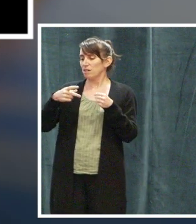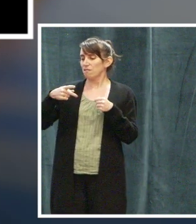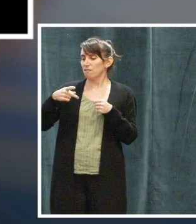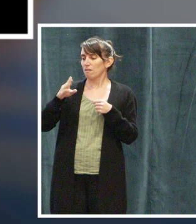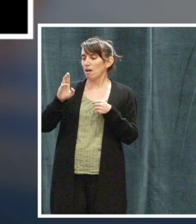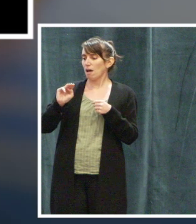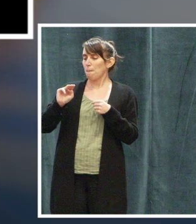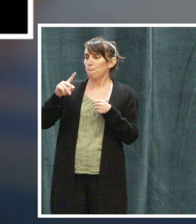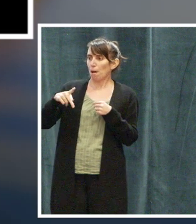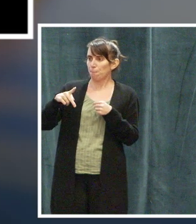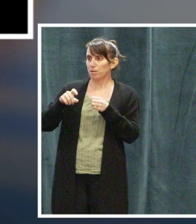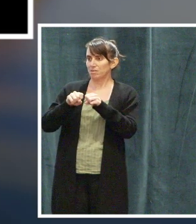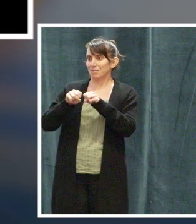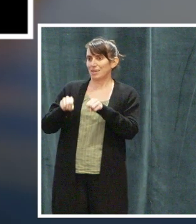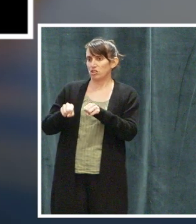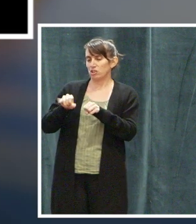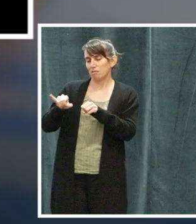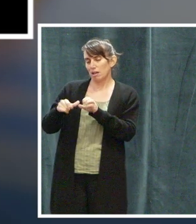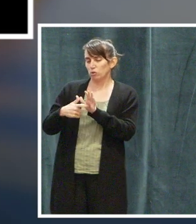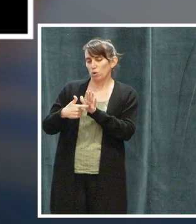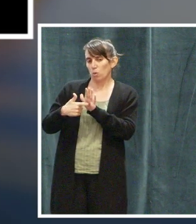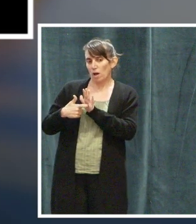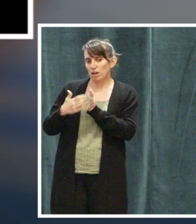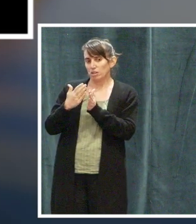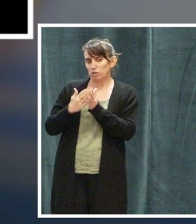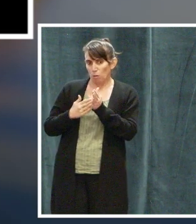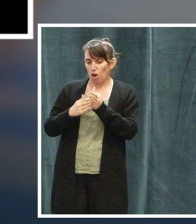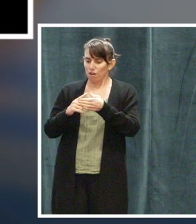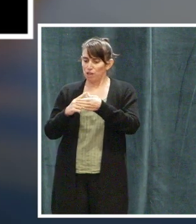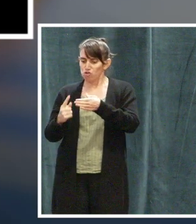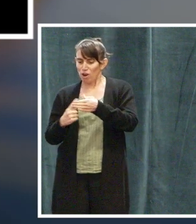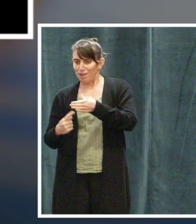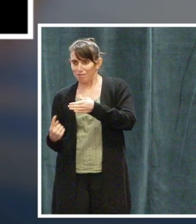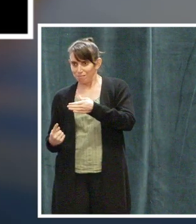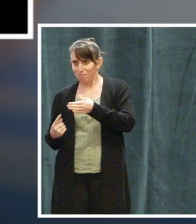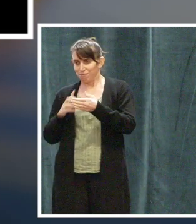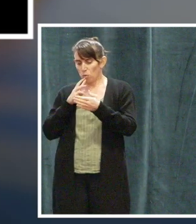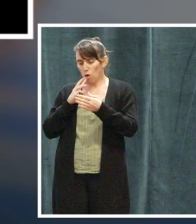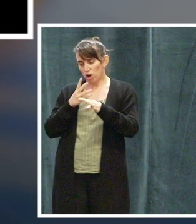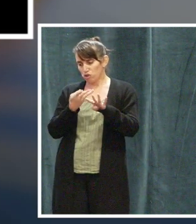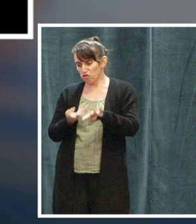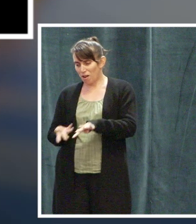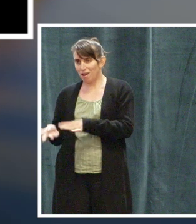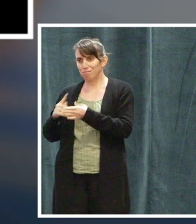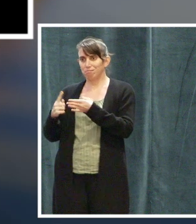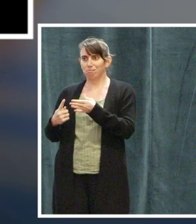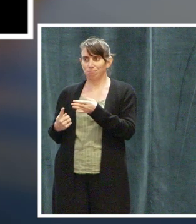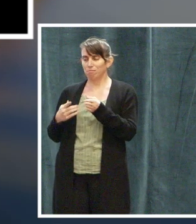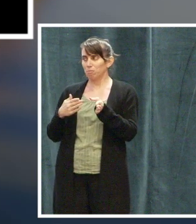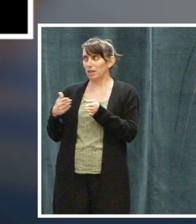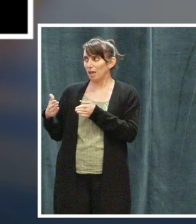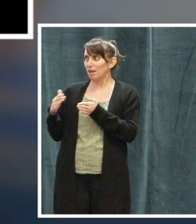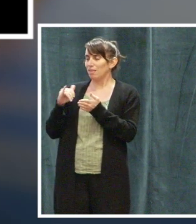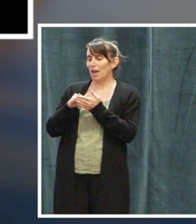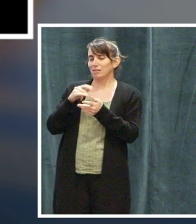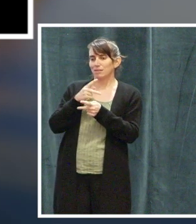station that's required as part of the drainage plan for the project. This is a project element